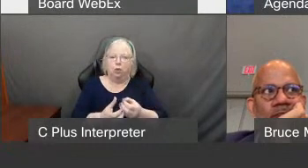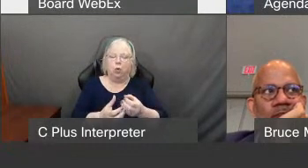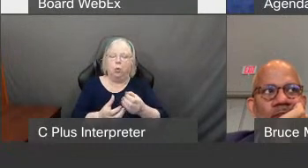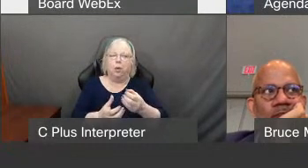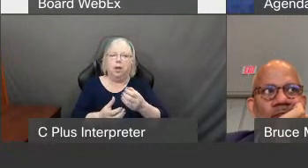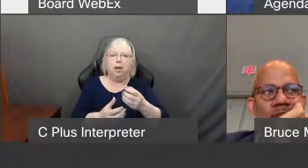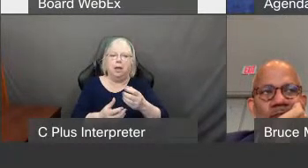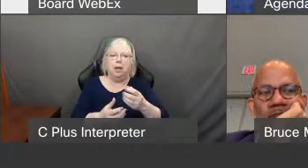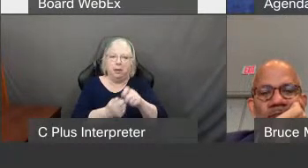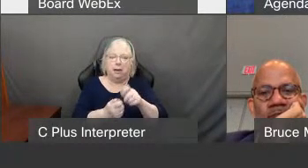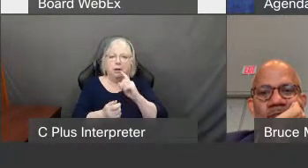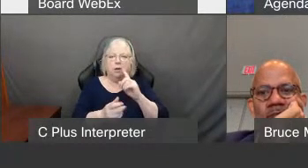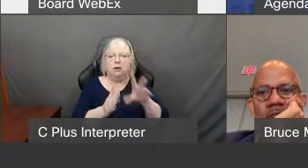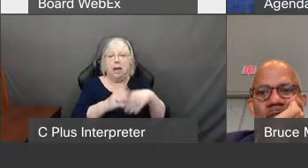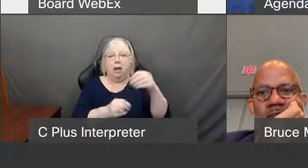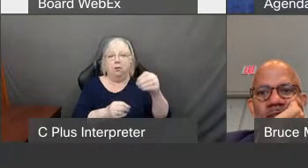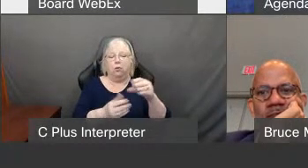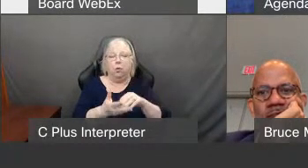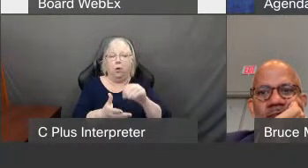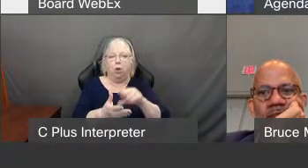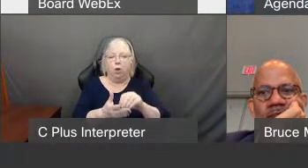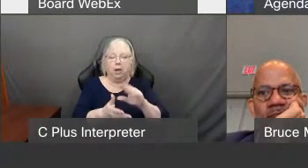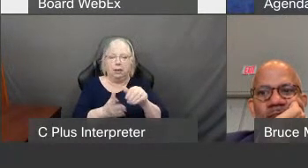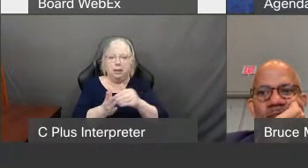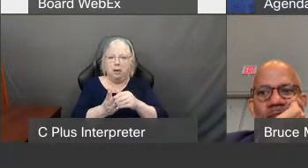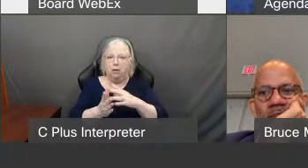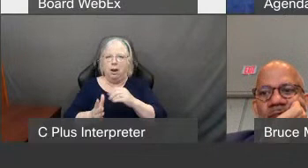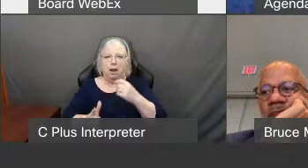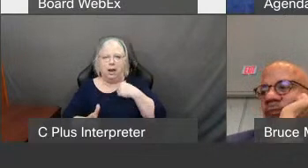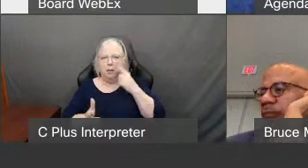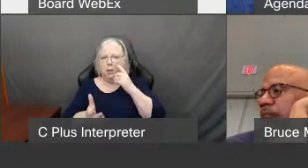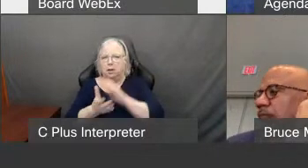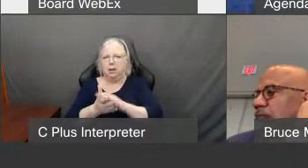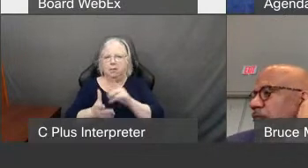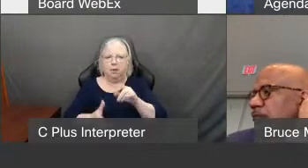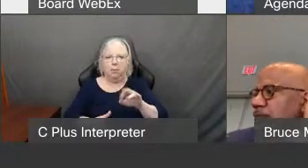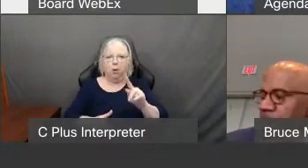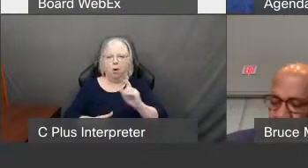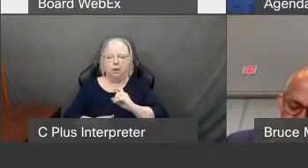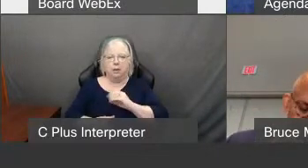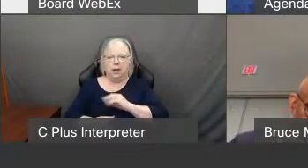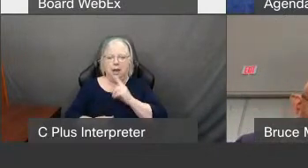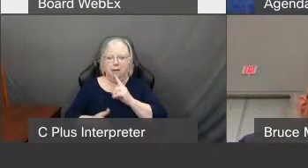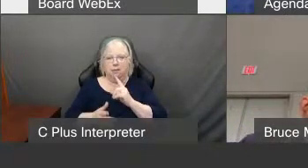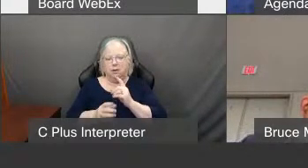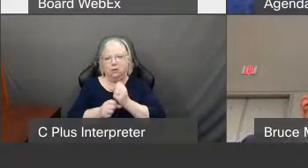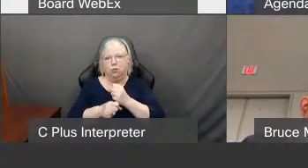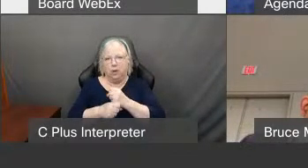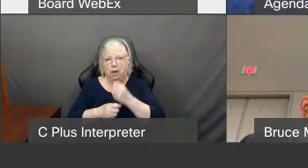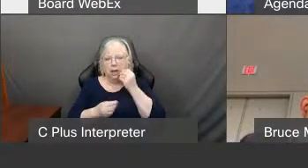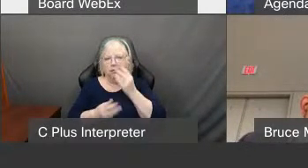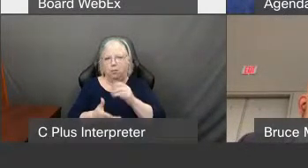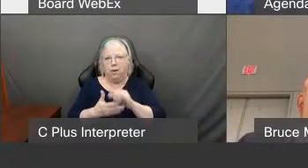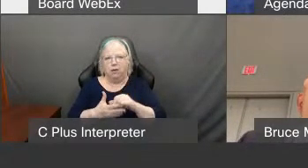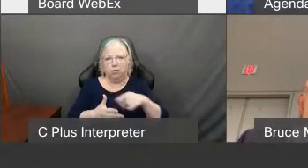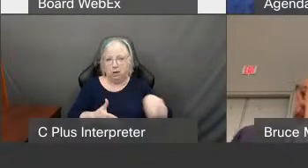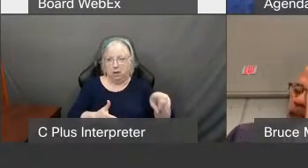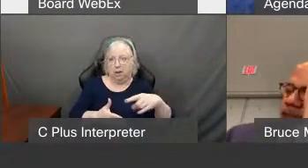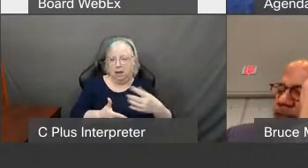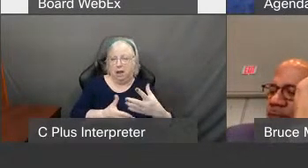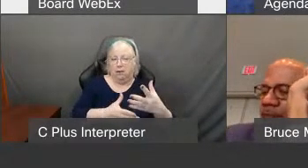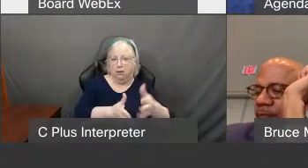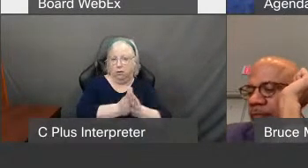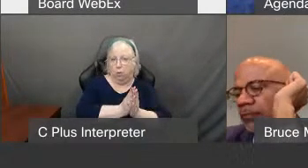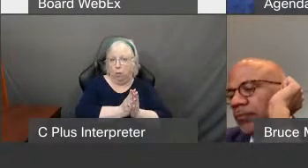I've submitted that to Mr. Moore, and I believe the park staff is putting together the information that has been requested. So I